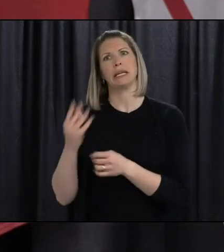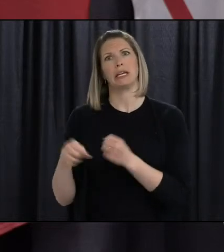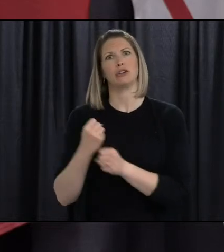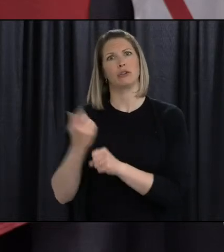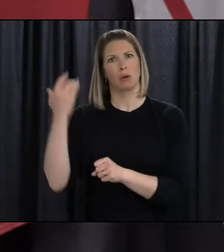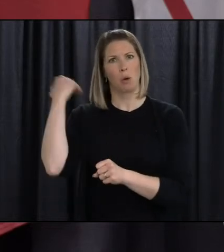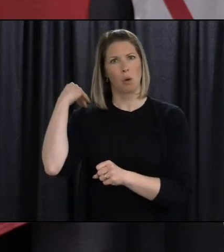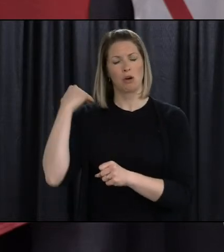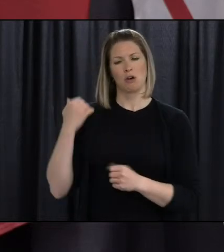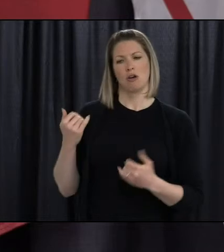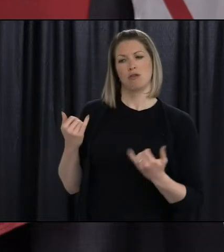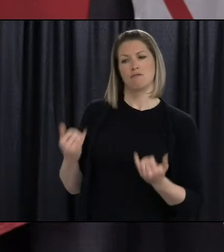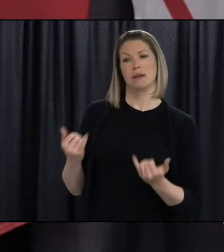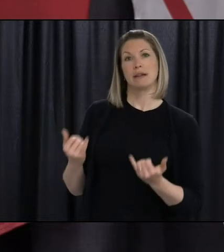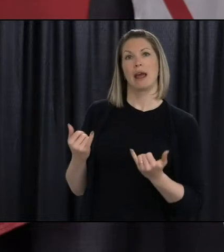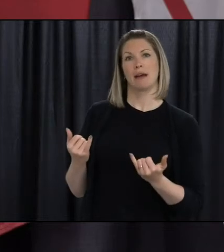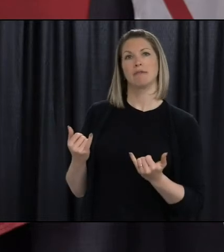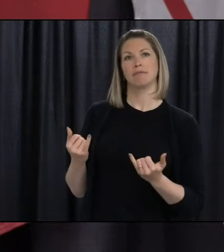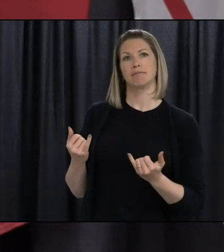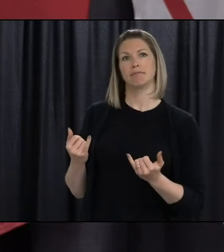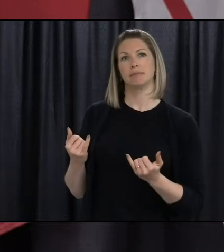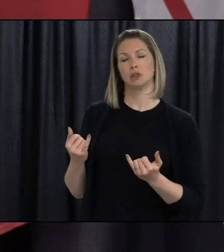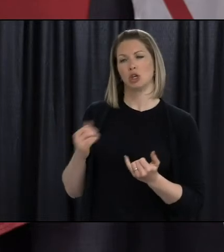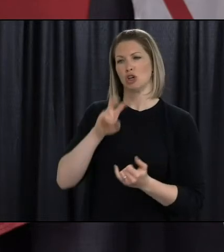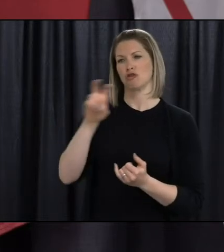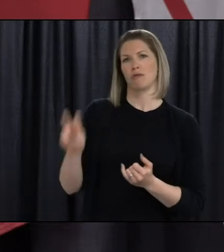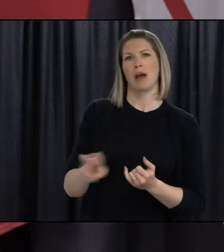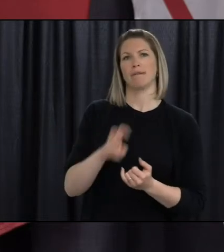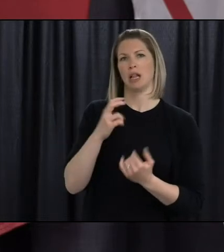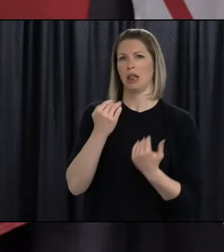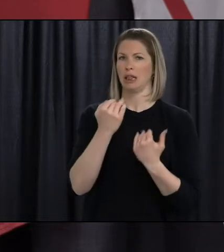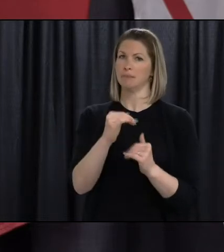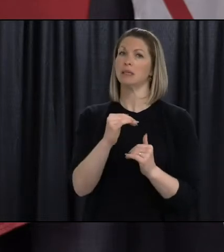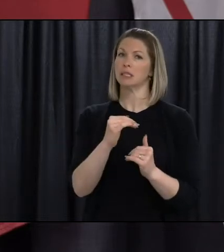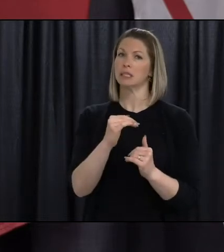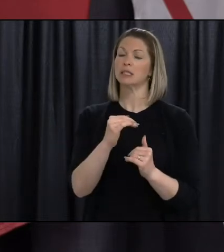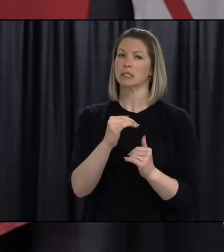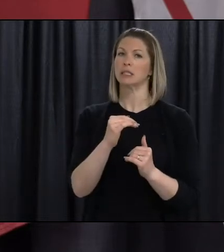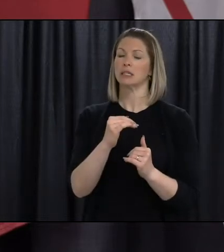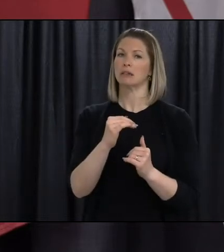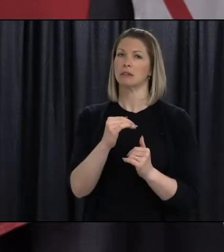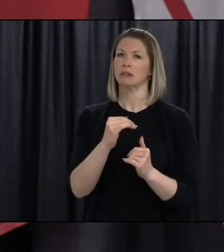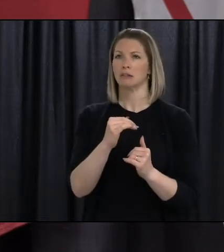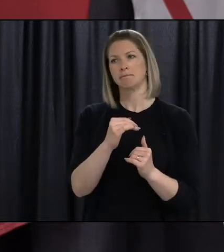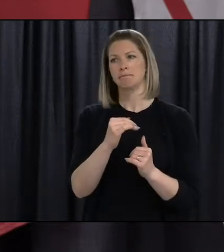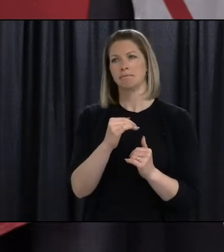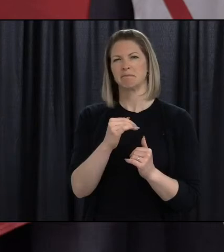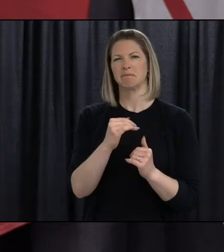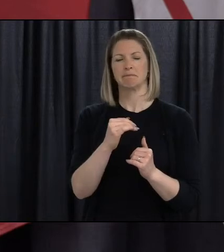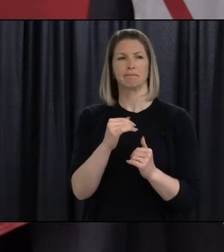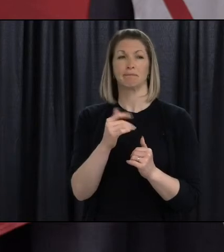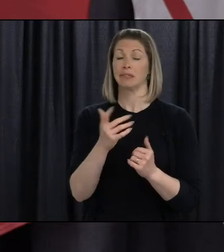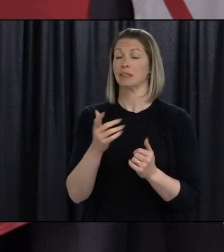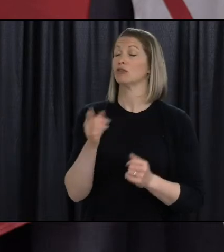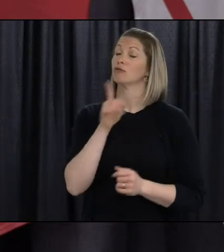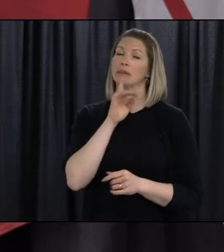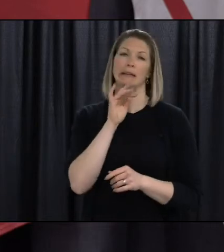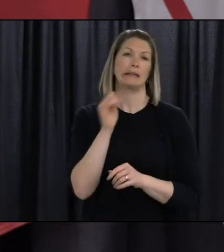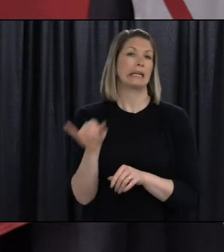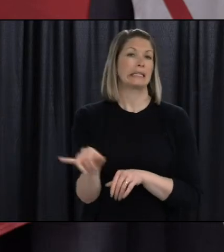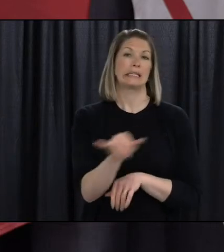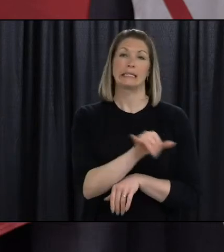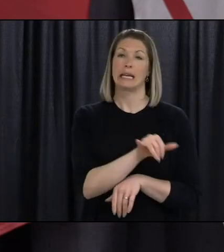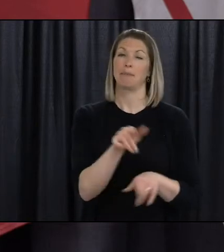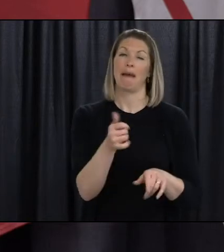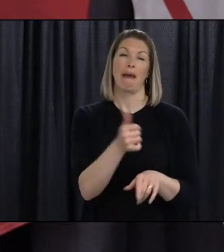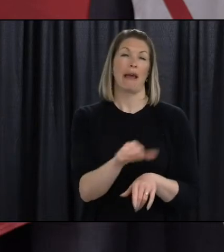right now is with the number of, with the travel restrictions that's been put in place in Newfoundland and Labrador, just like every decision that will be made, it's done